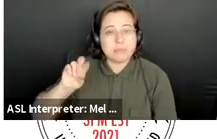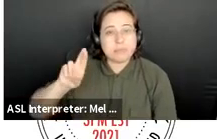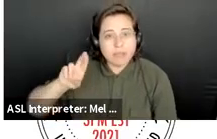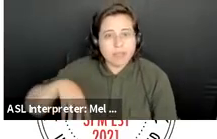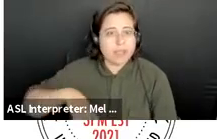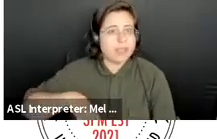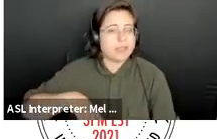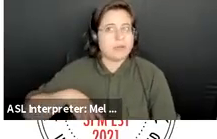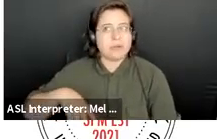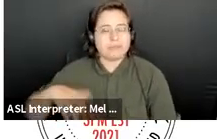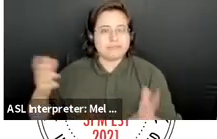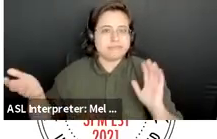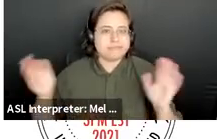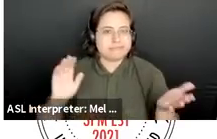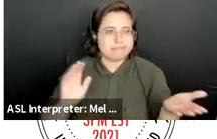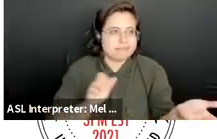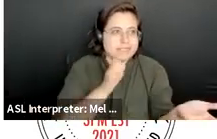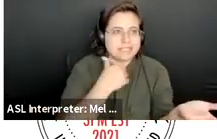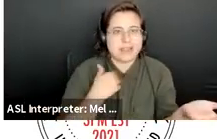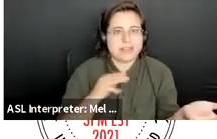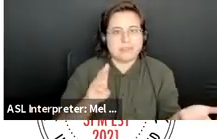coming from somebody who doesn't have the mayor's letterhead.